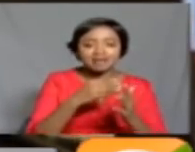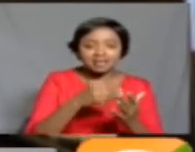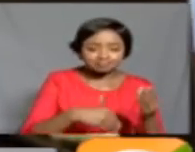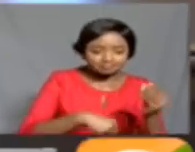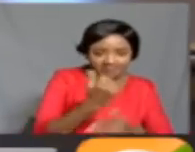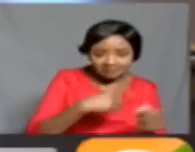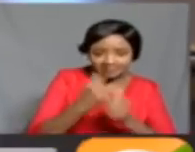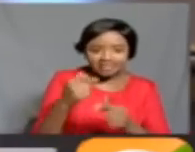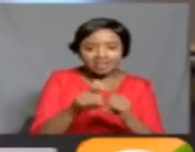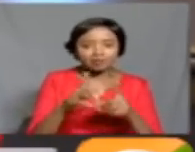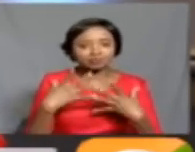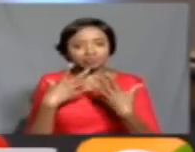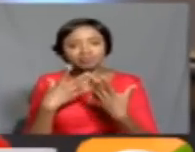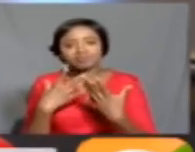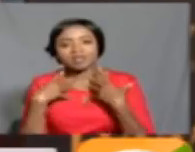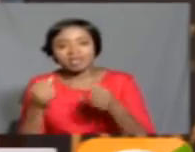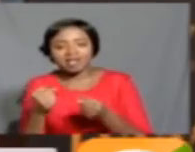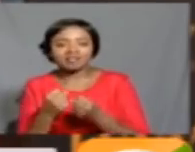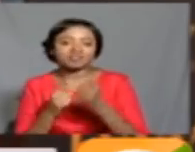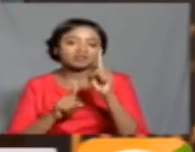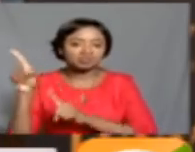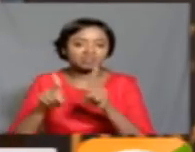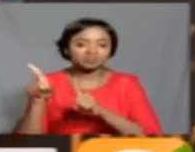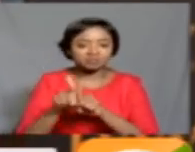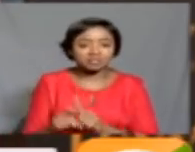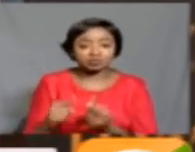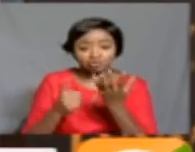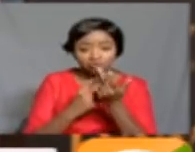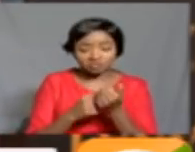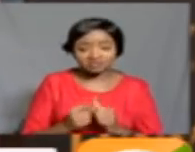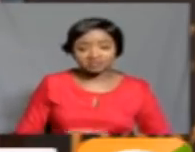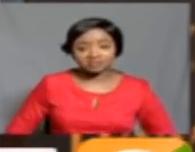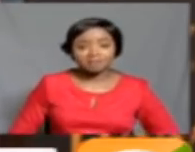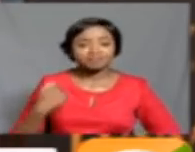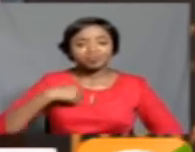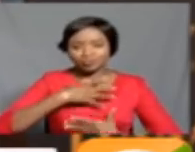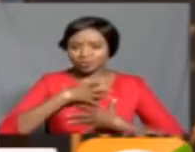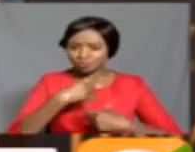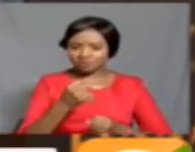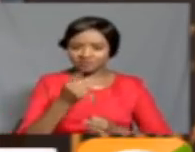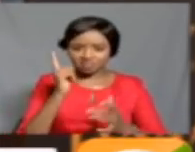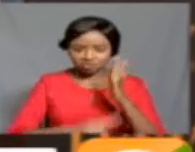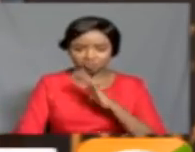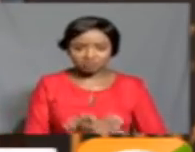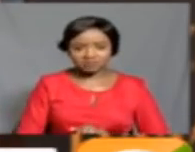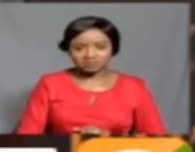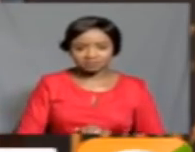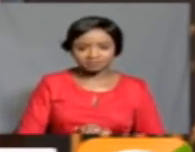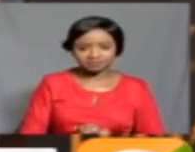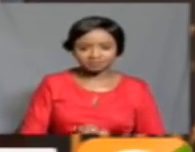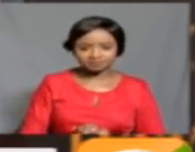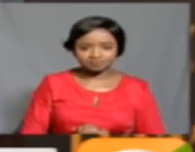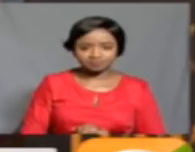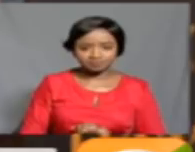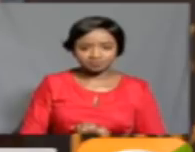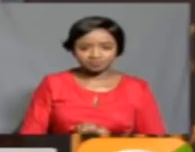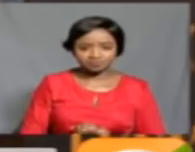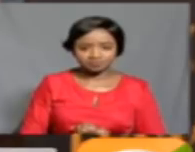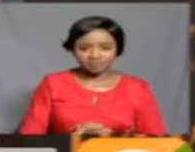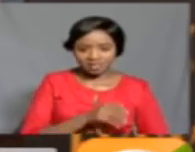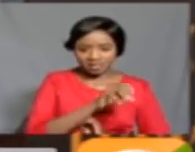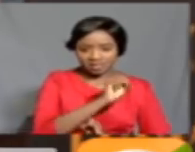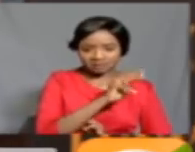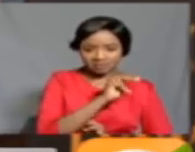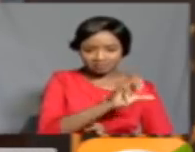health, transport, and logistics. We are confident that not only our SME